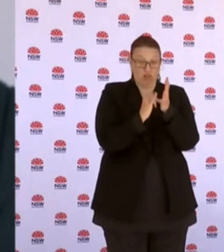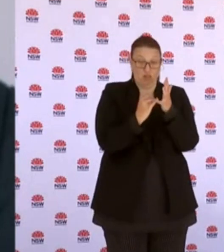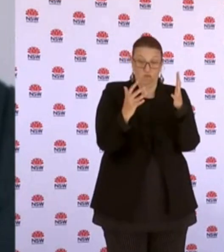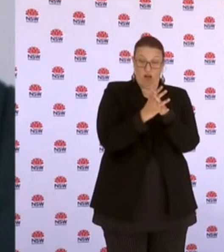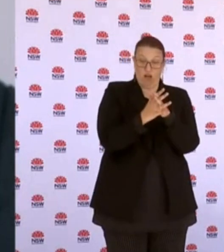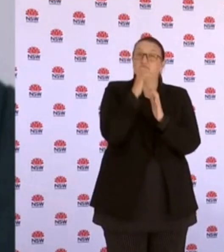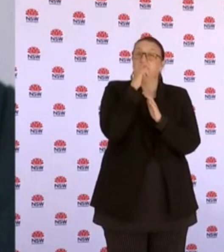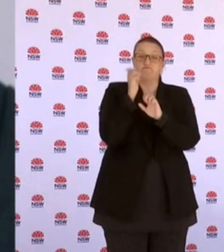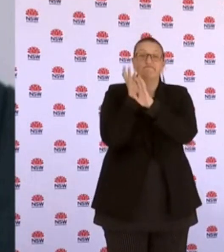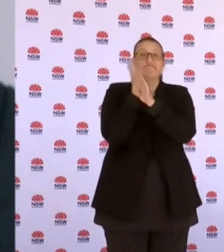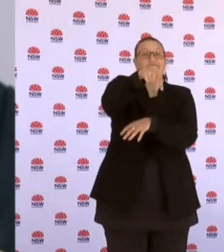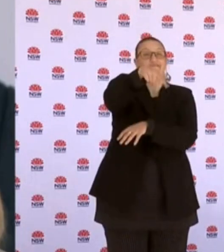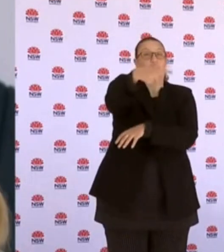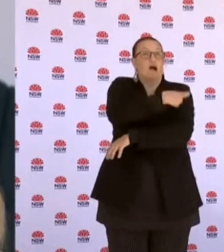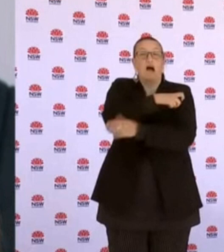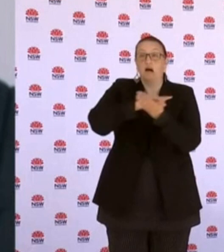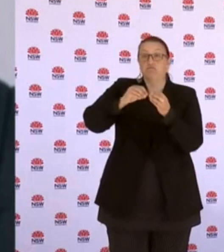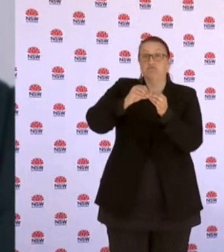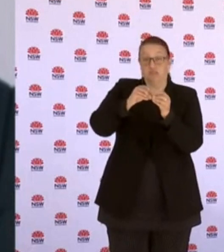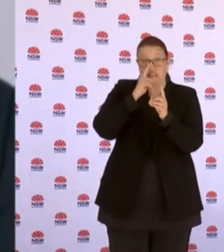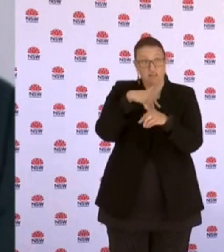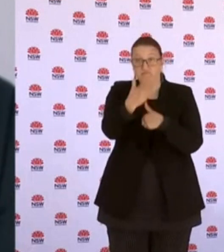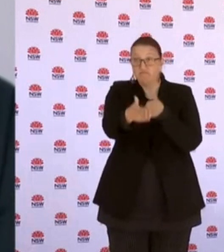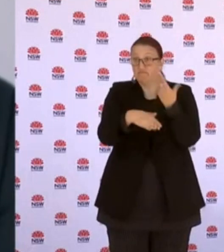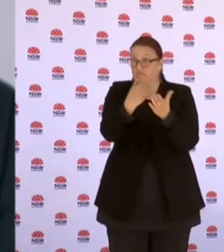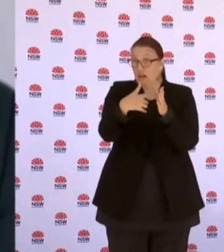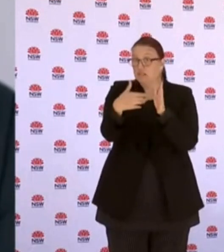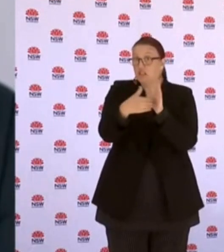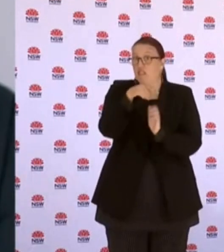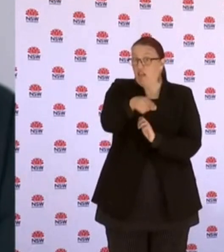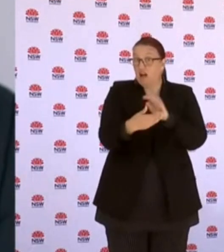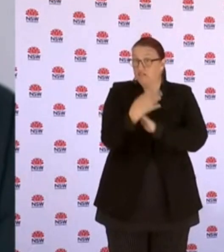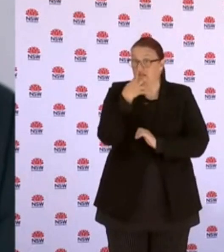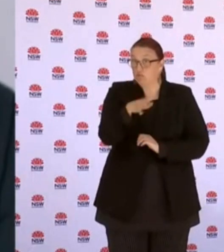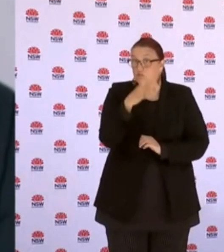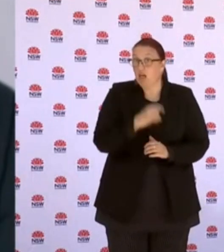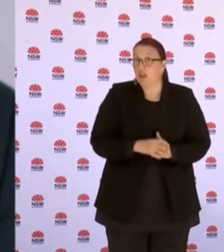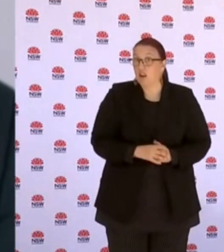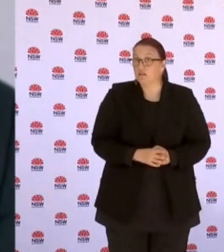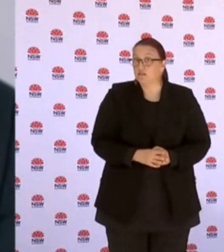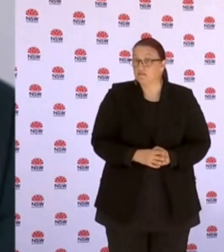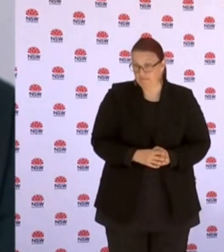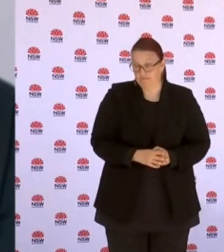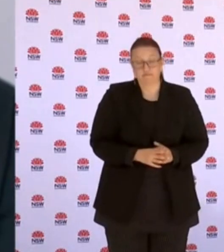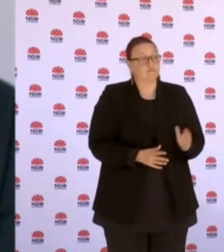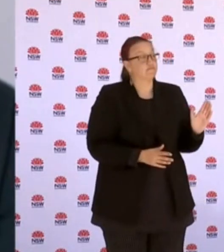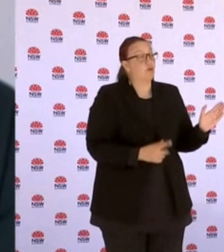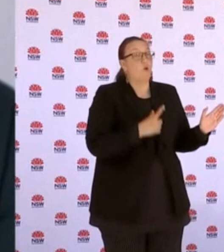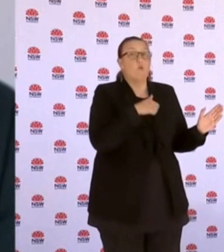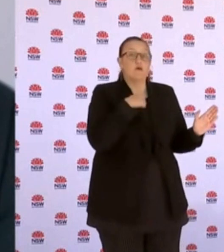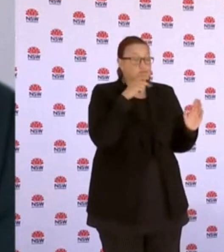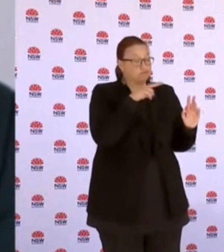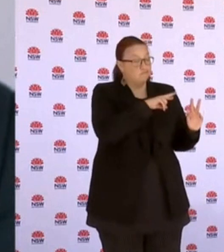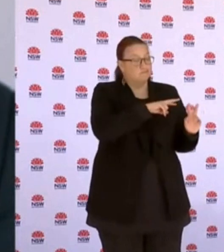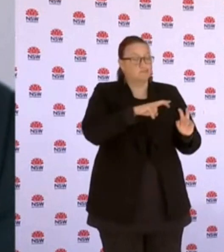hubs in line with the ATAGI advice? New South Wales will look at how best we can work with our GPs in terms of improving